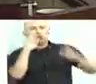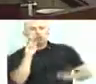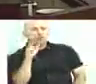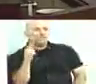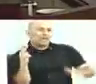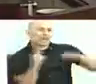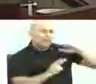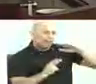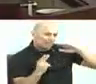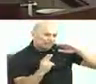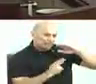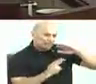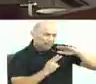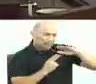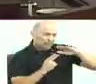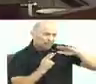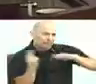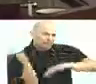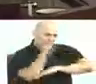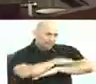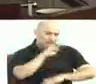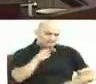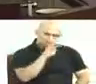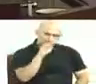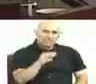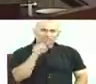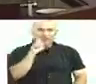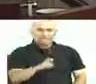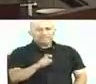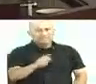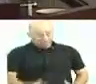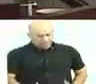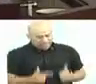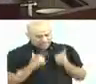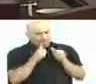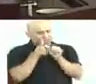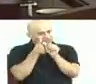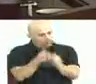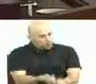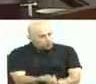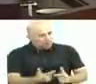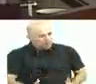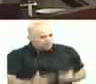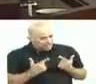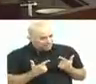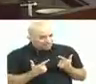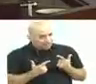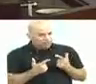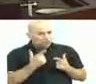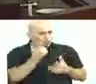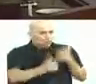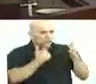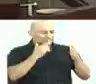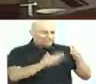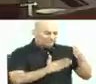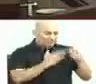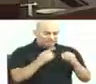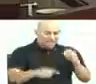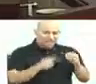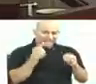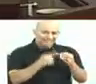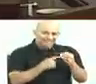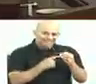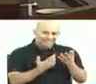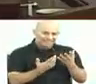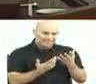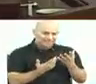Monday." You've got to live the life you sing about